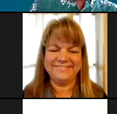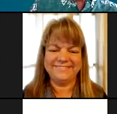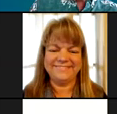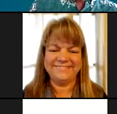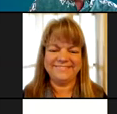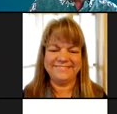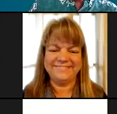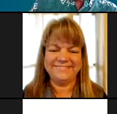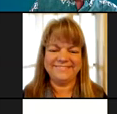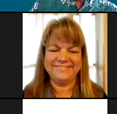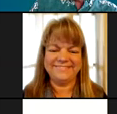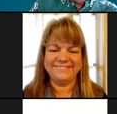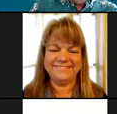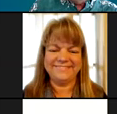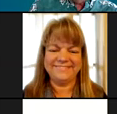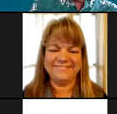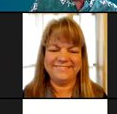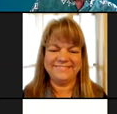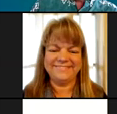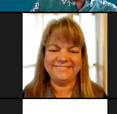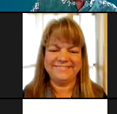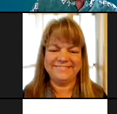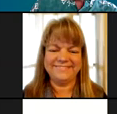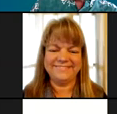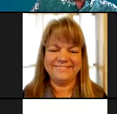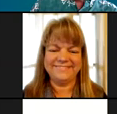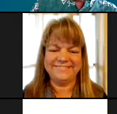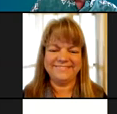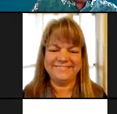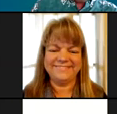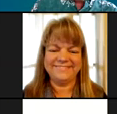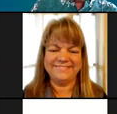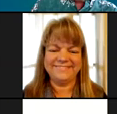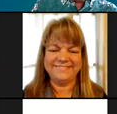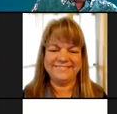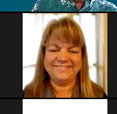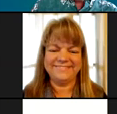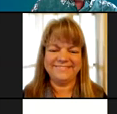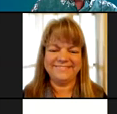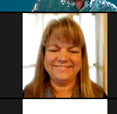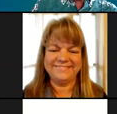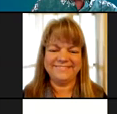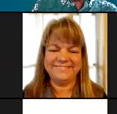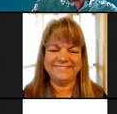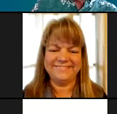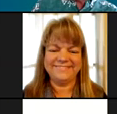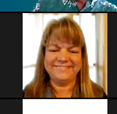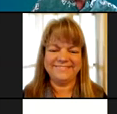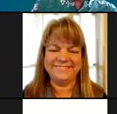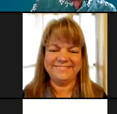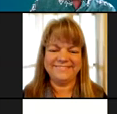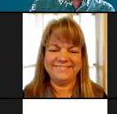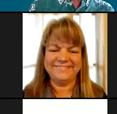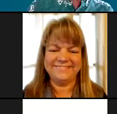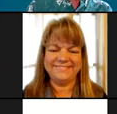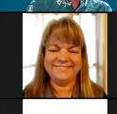conference. And just let them know that in case they have a lot of anxiety about it. So they will have access for, I think, about